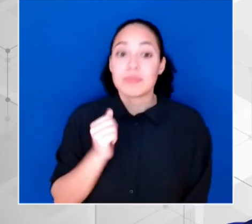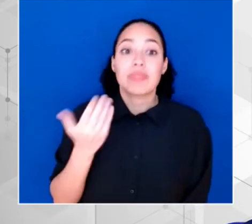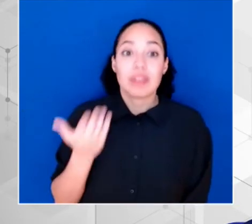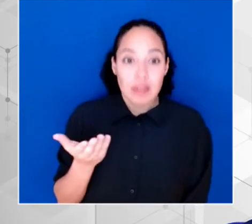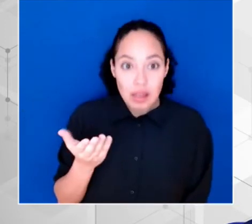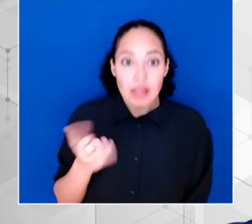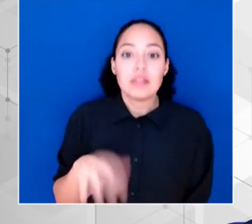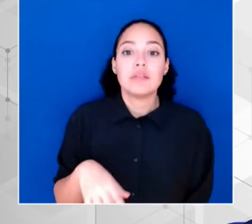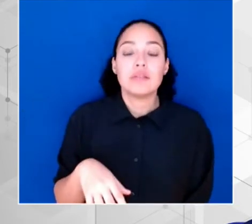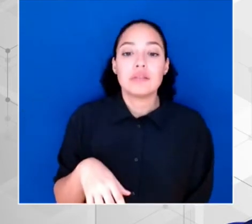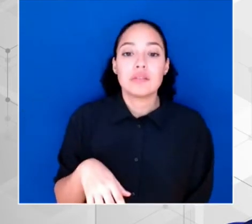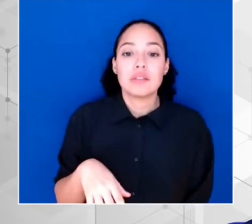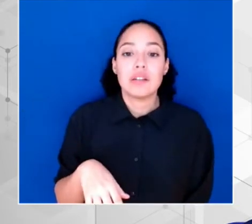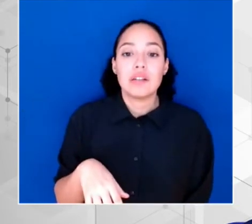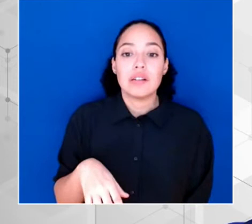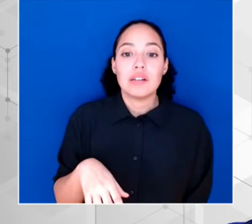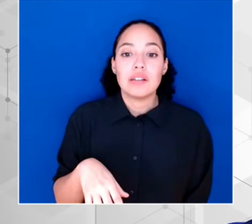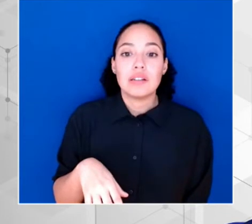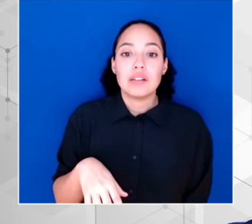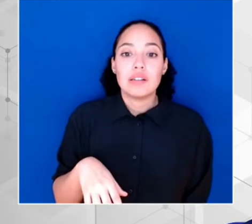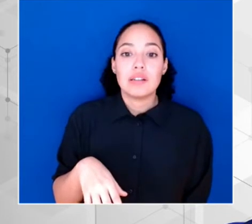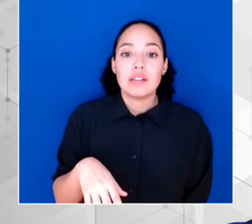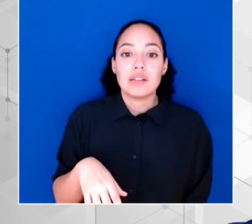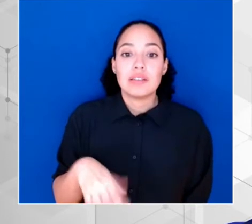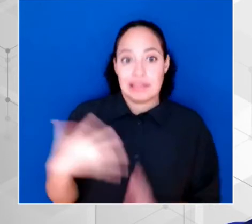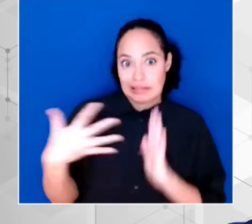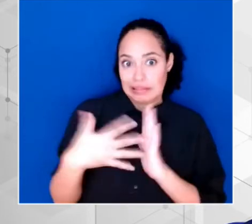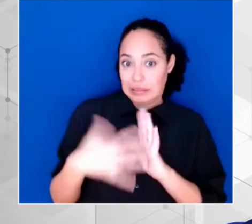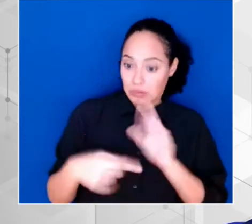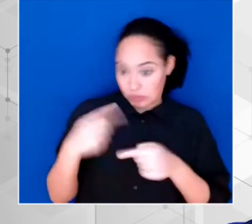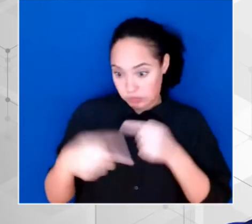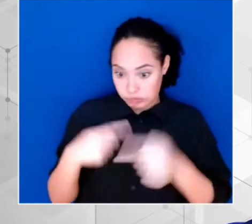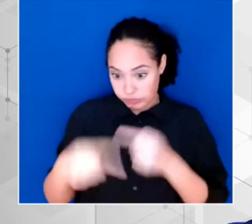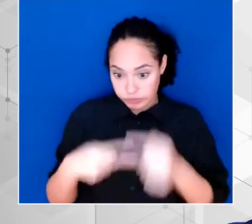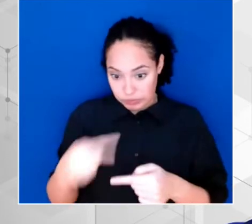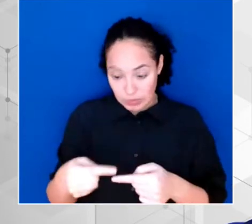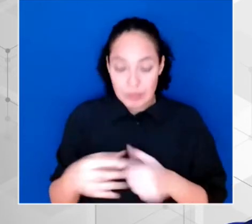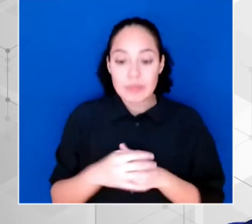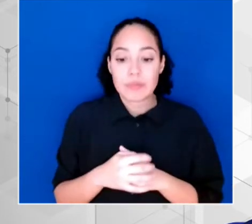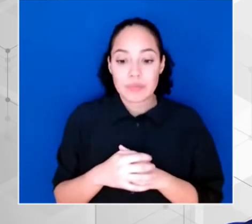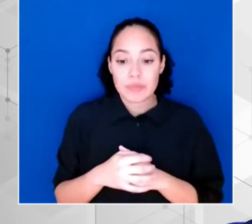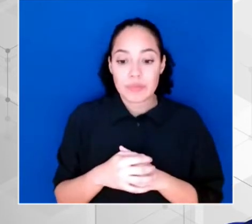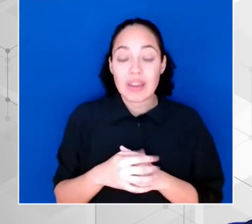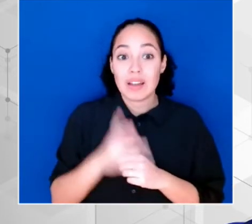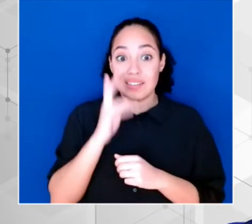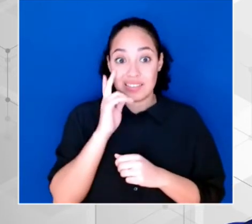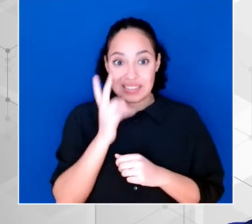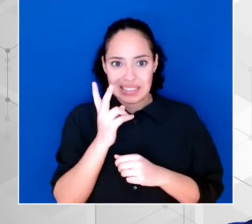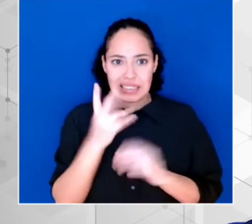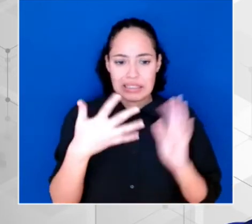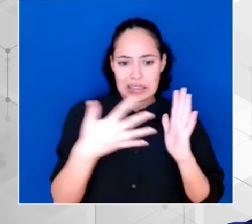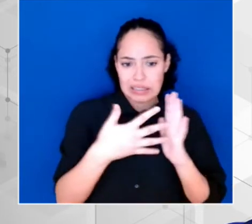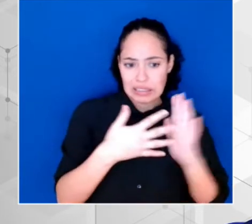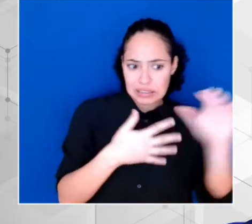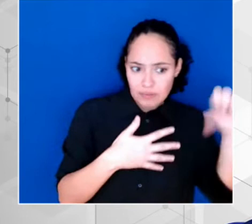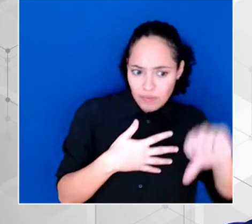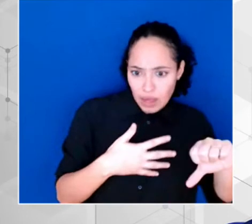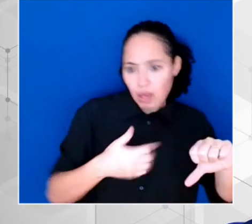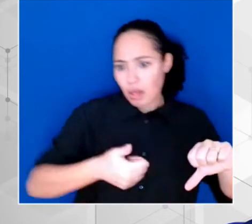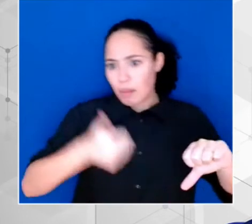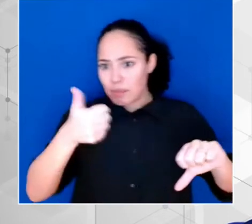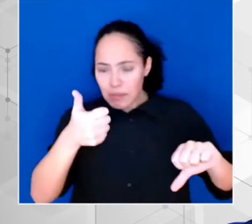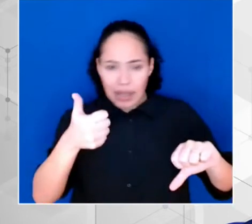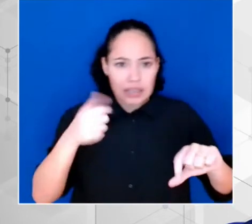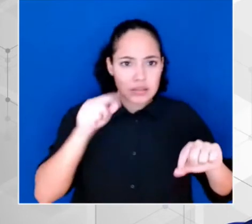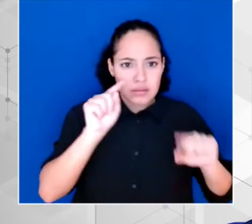log of the test, and you can see which specific test has failed. And in the case of Lighthouse, as I said, it's